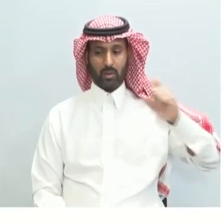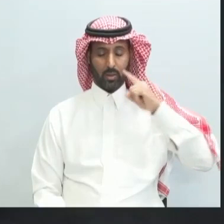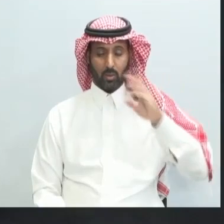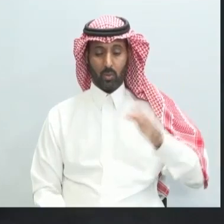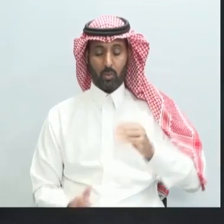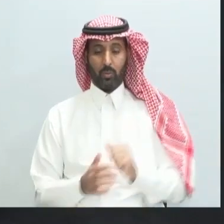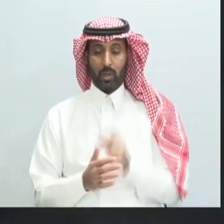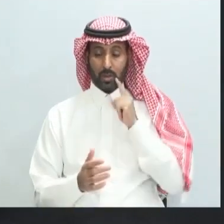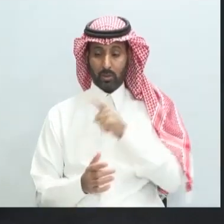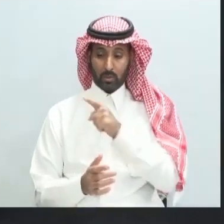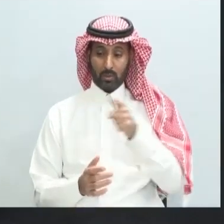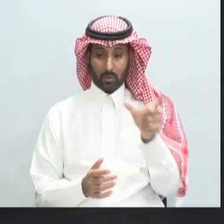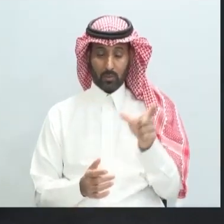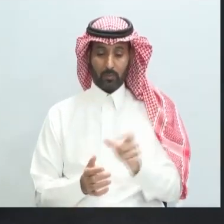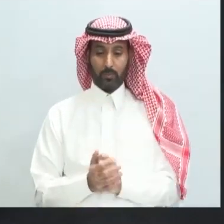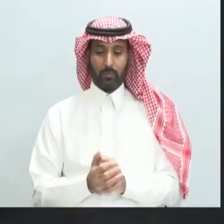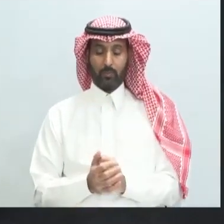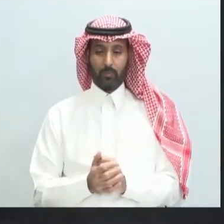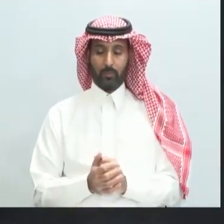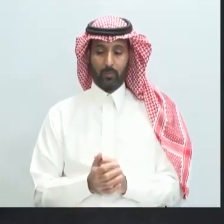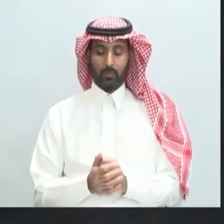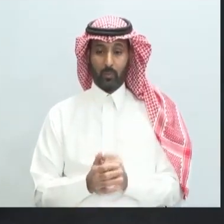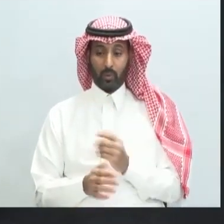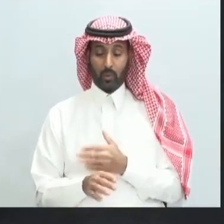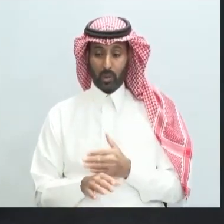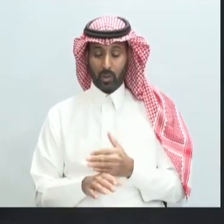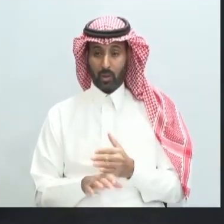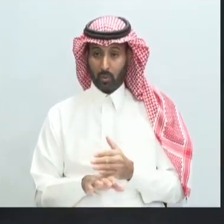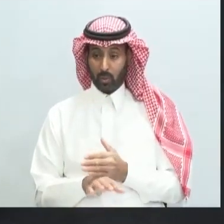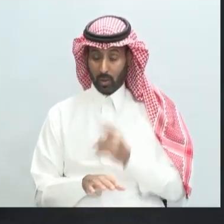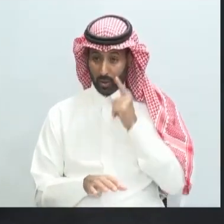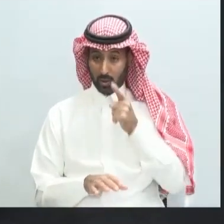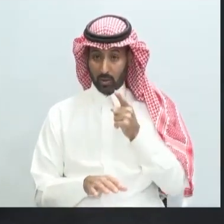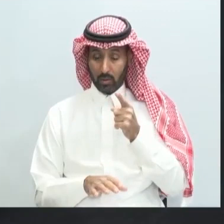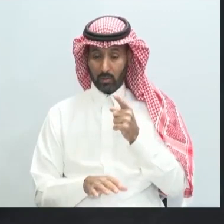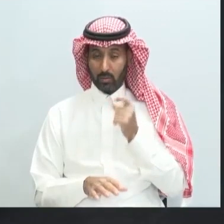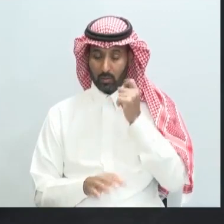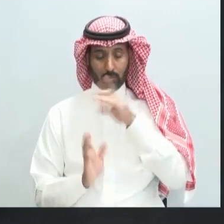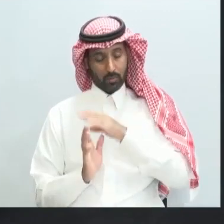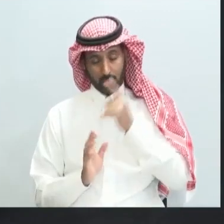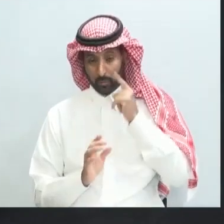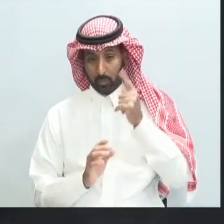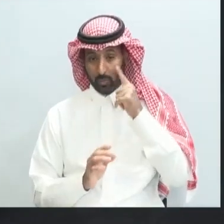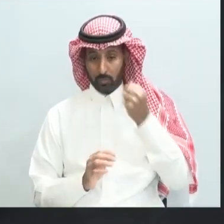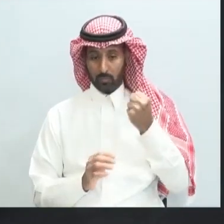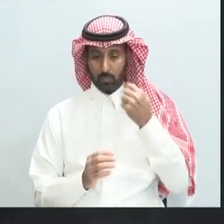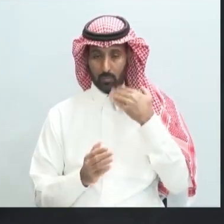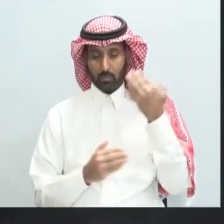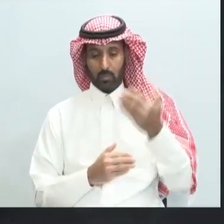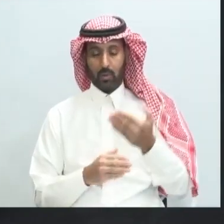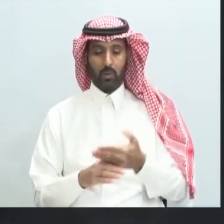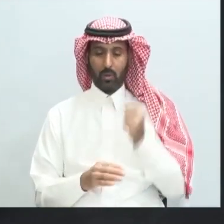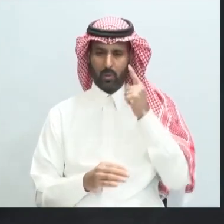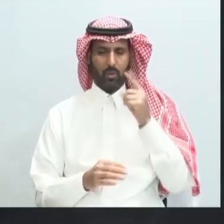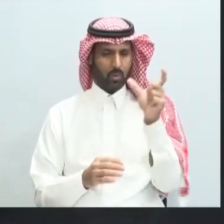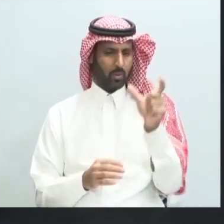point, and I would like you to follow with me and read as well. But before we do this, let's get to